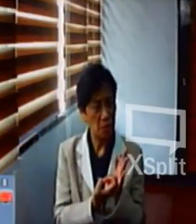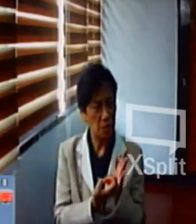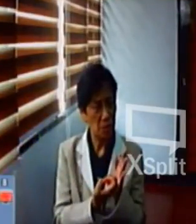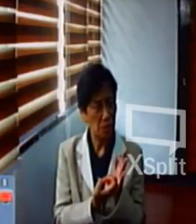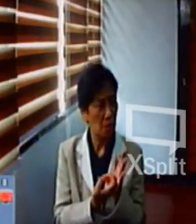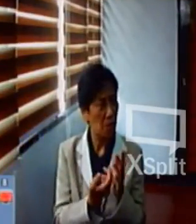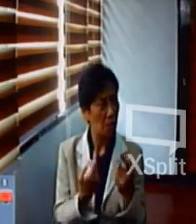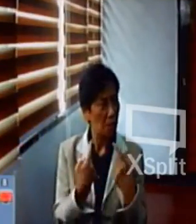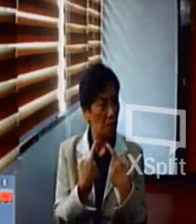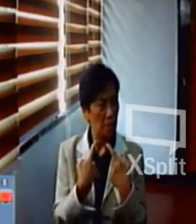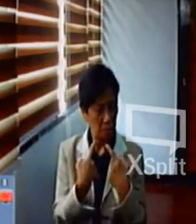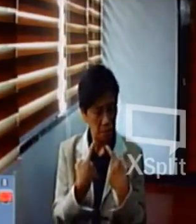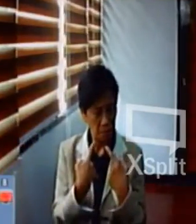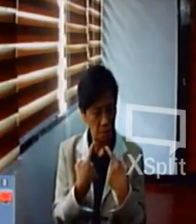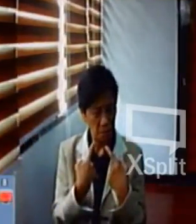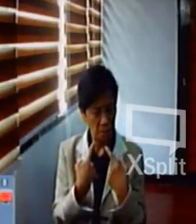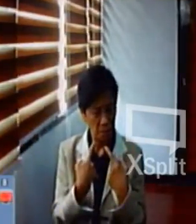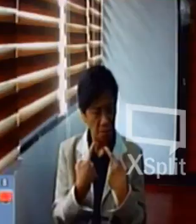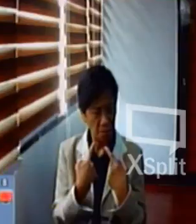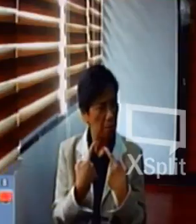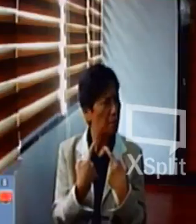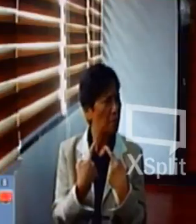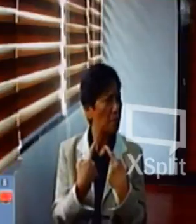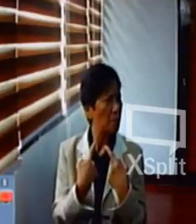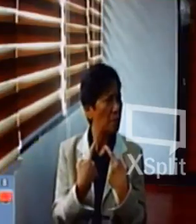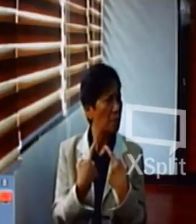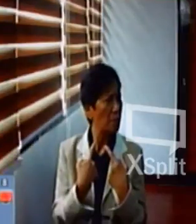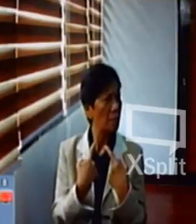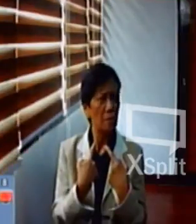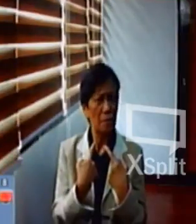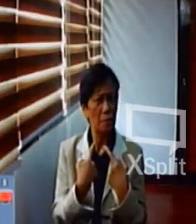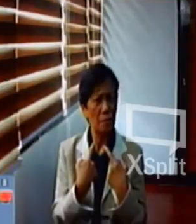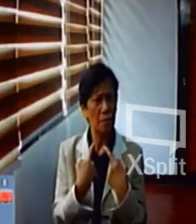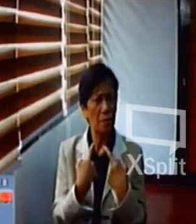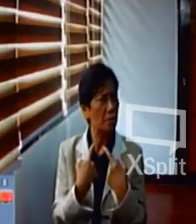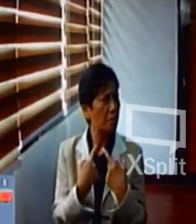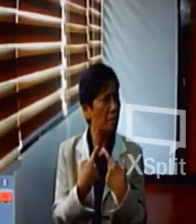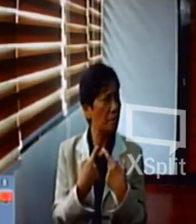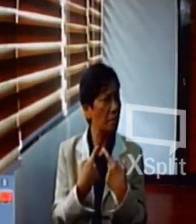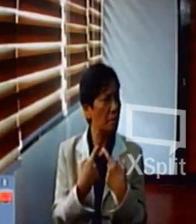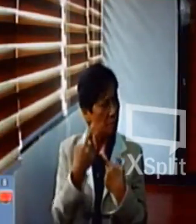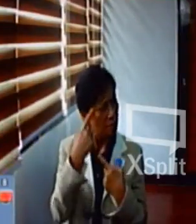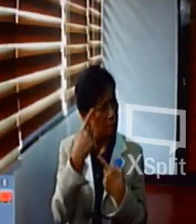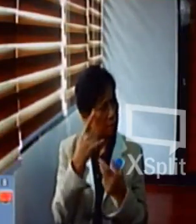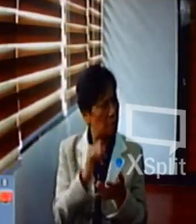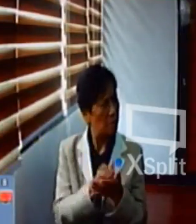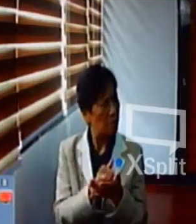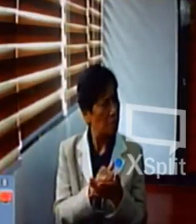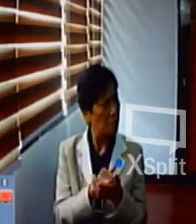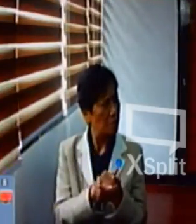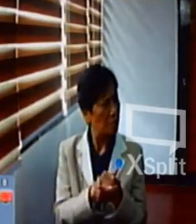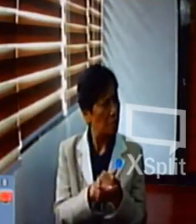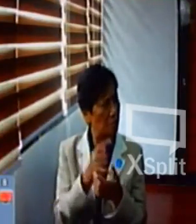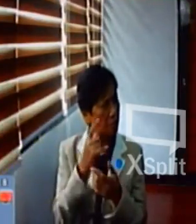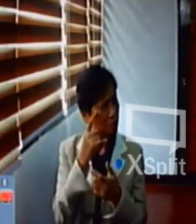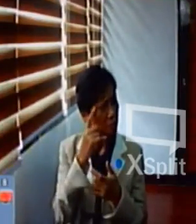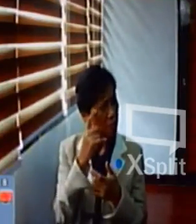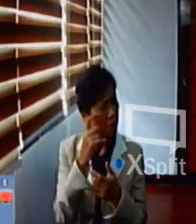there is we think, or I think, that really that